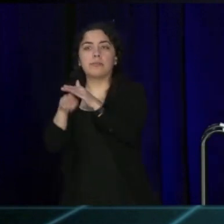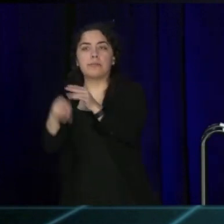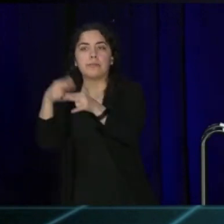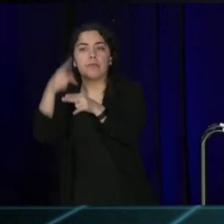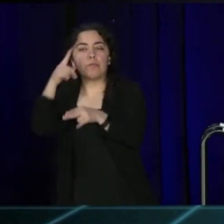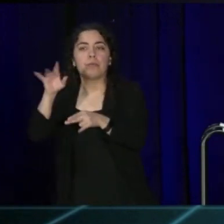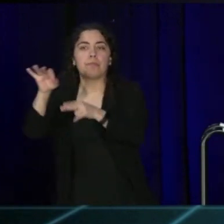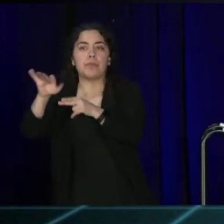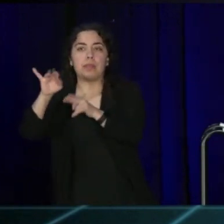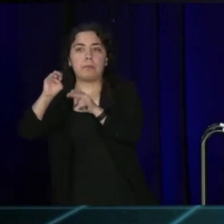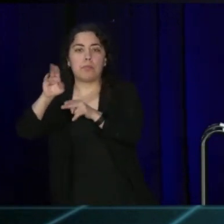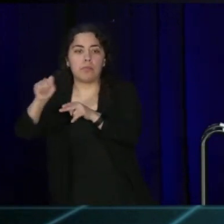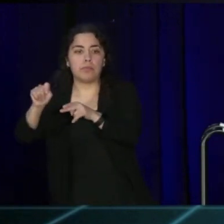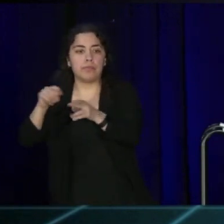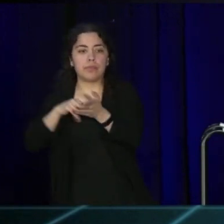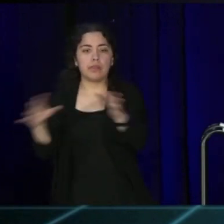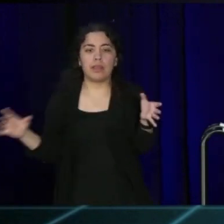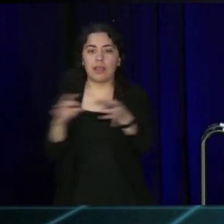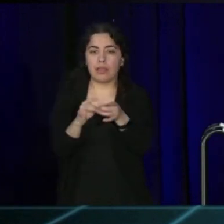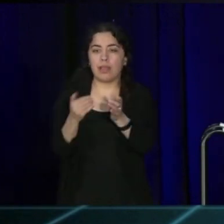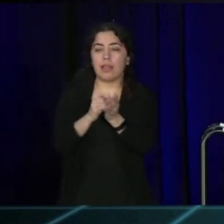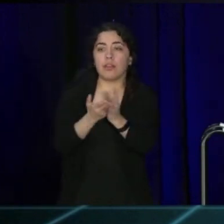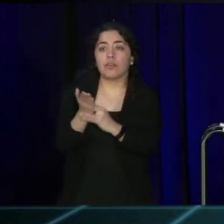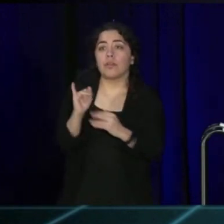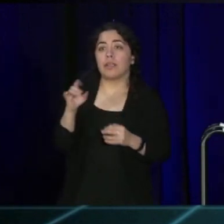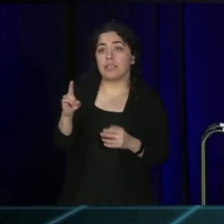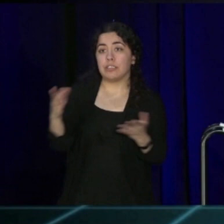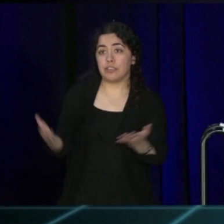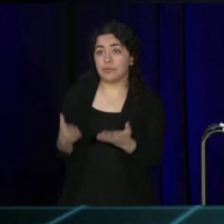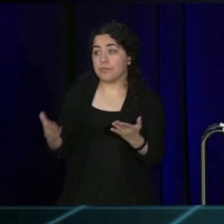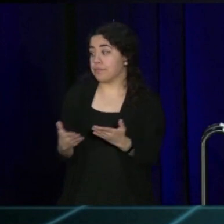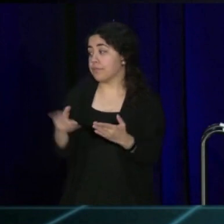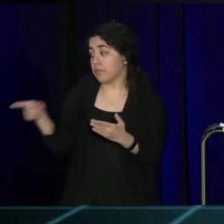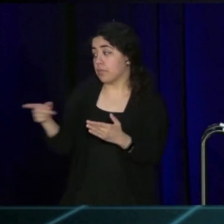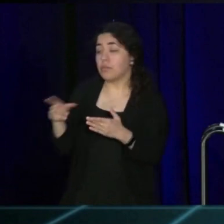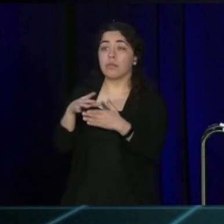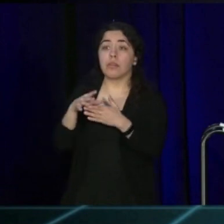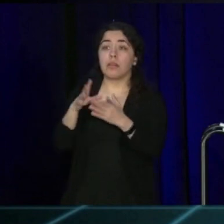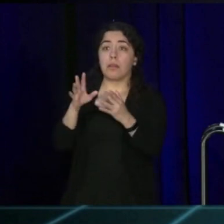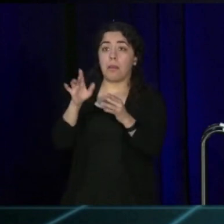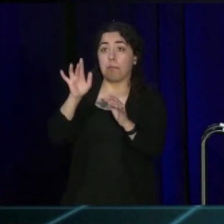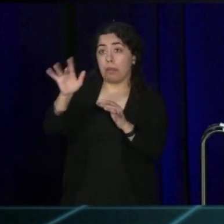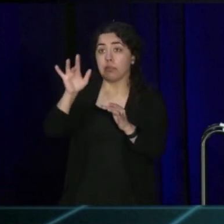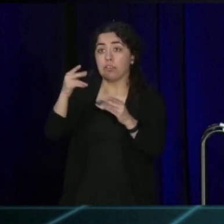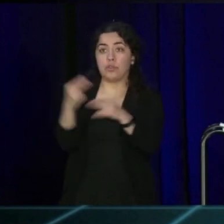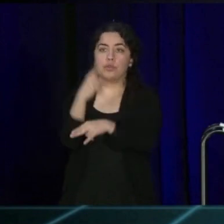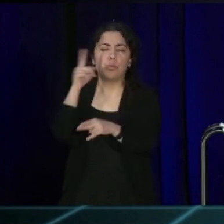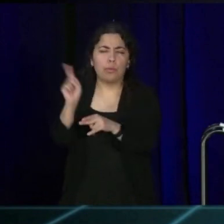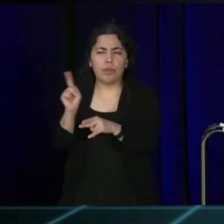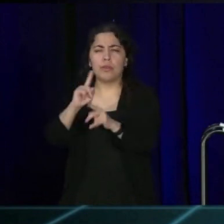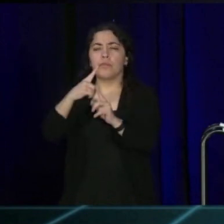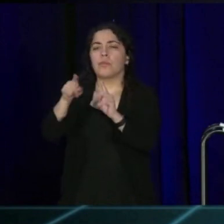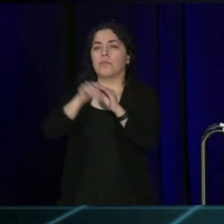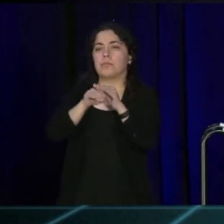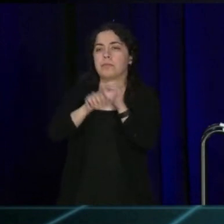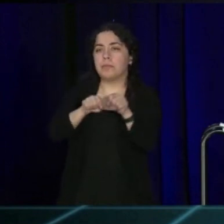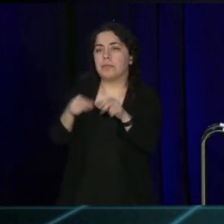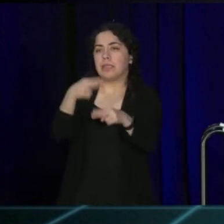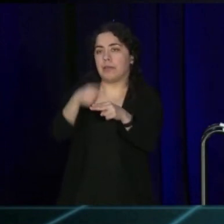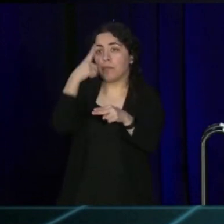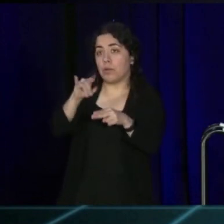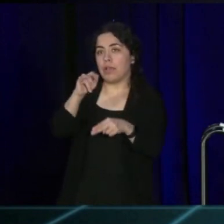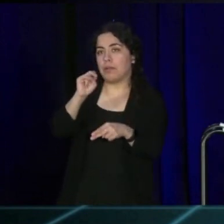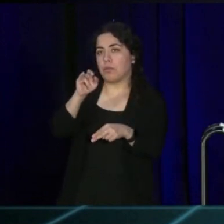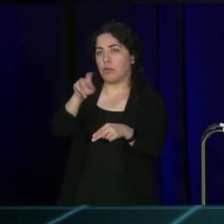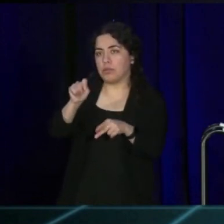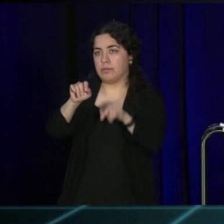can connect it again by ID here, and in that case, contents of the button will be used as an accessible name for the input, and will be